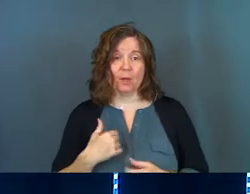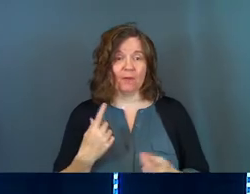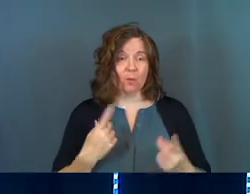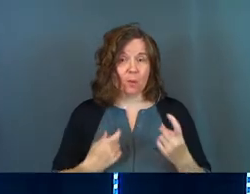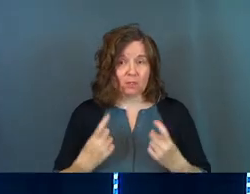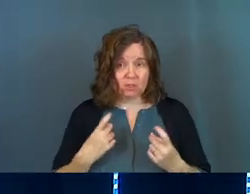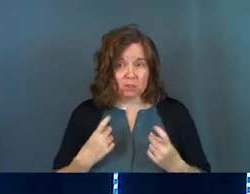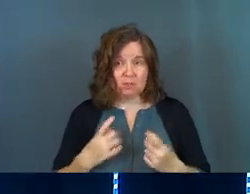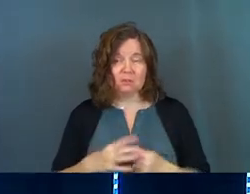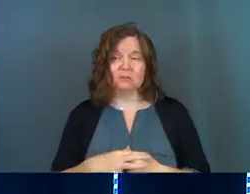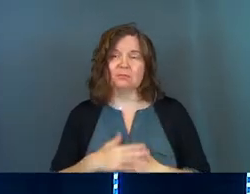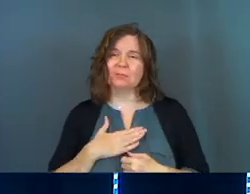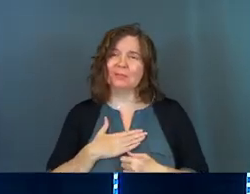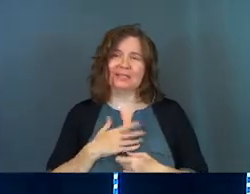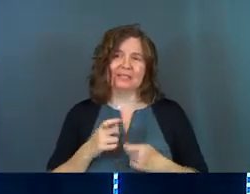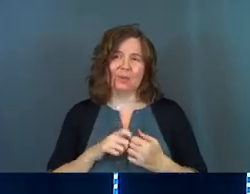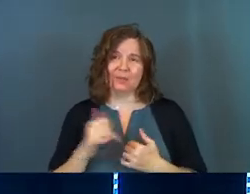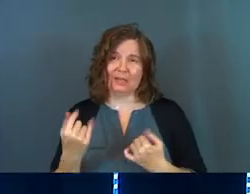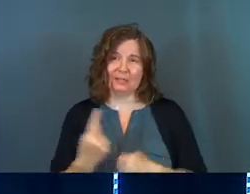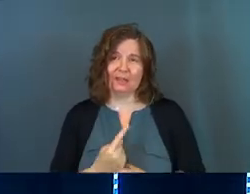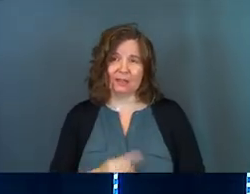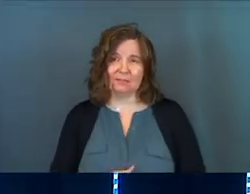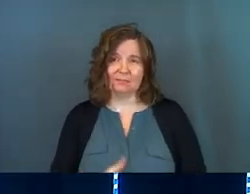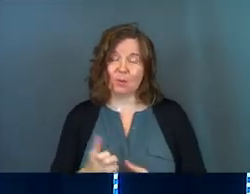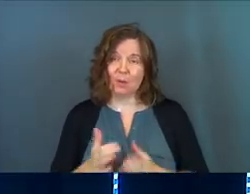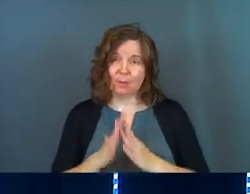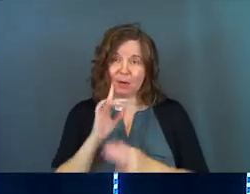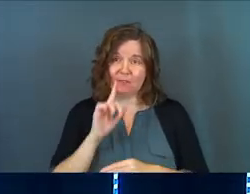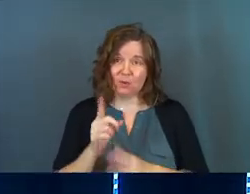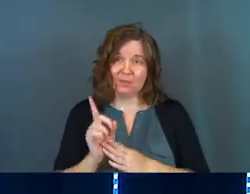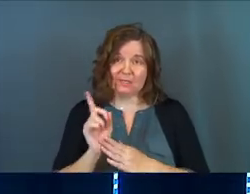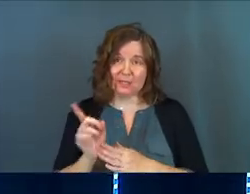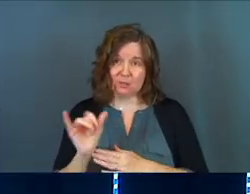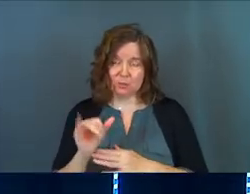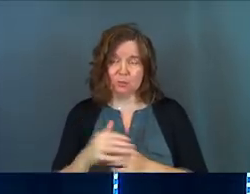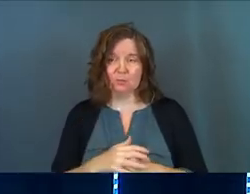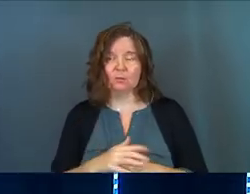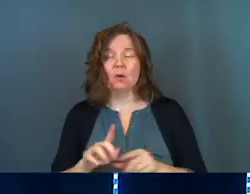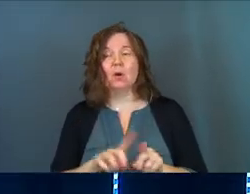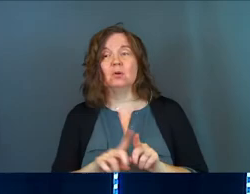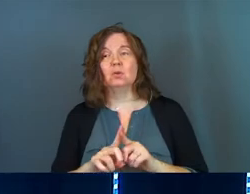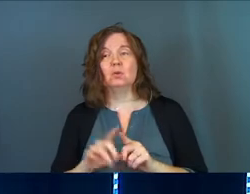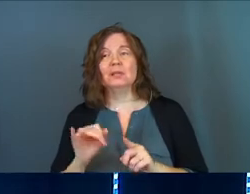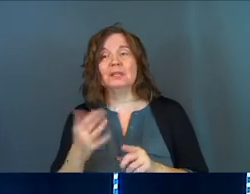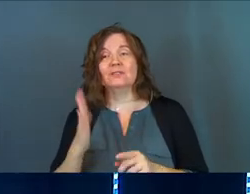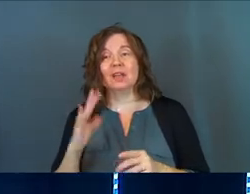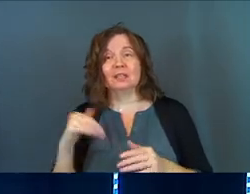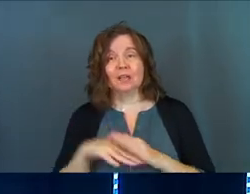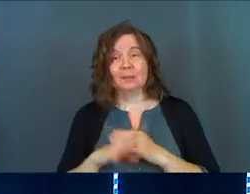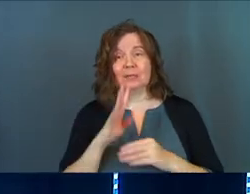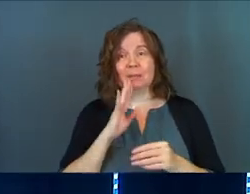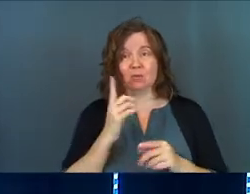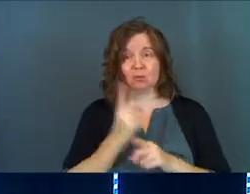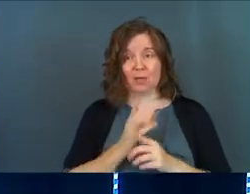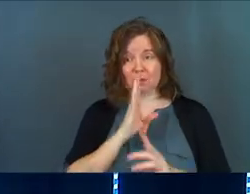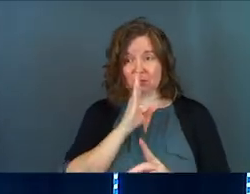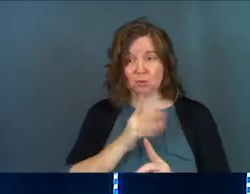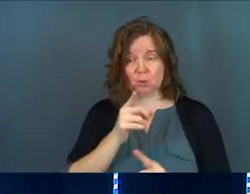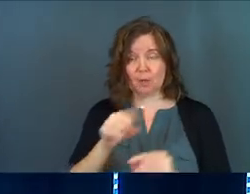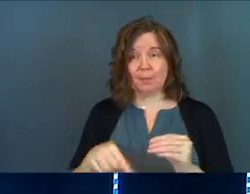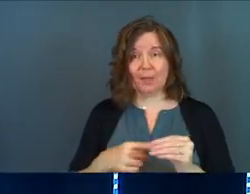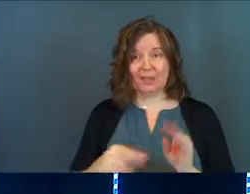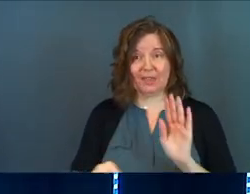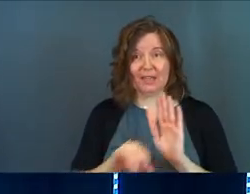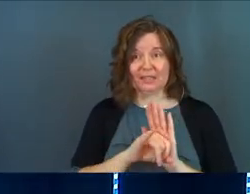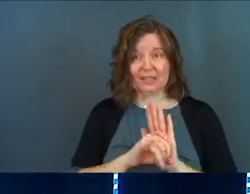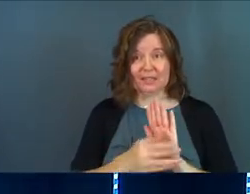got questions, please deal with that today. I want to pray for you in a second. Also, if God is coming, he's speaking right to you about